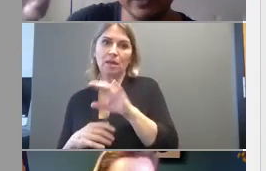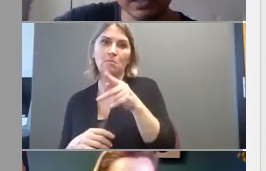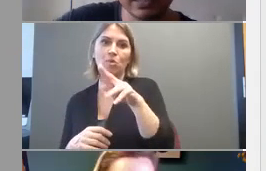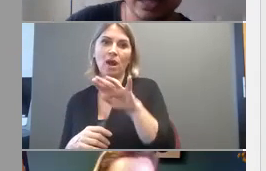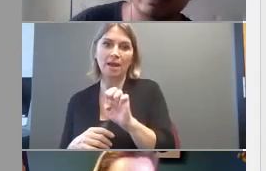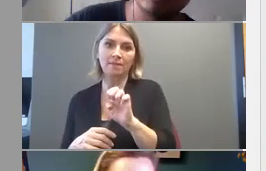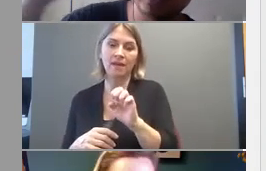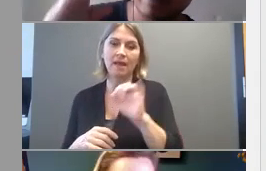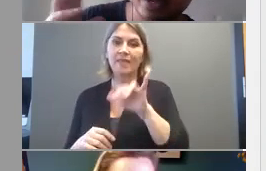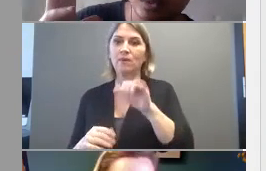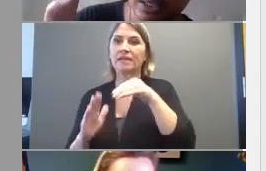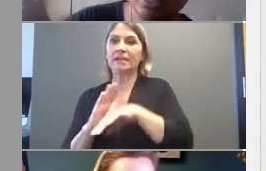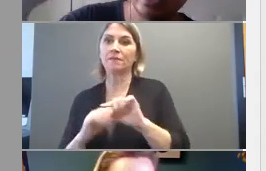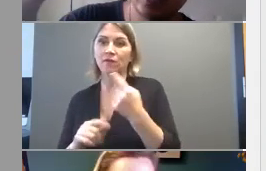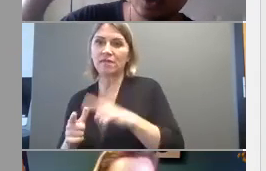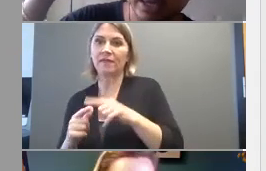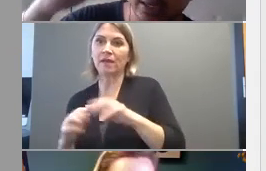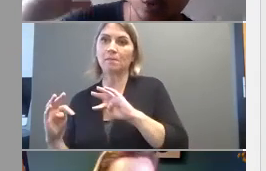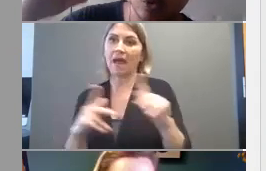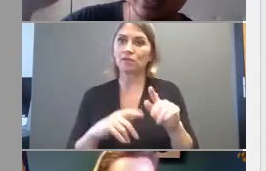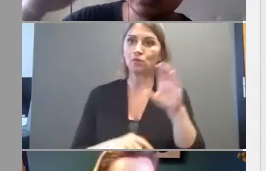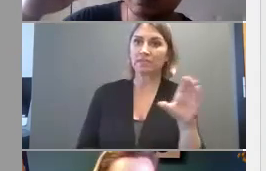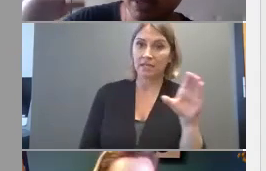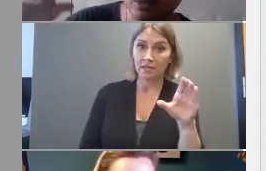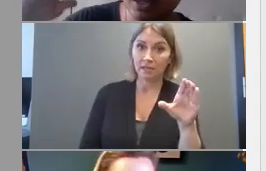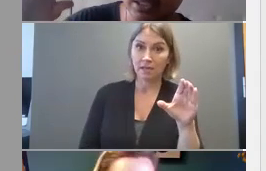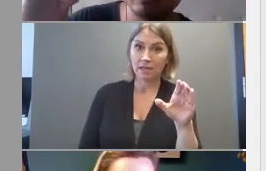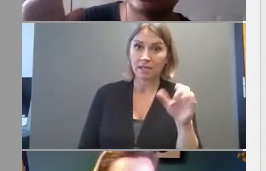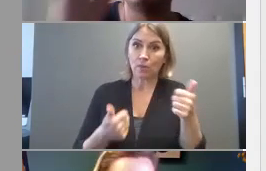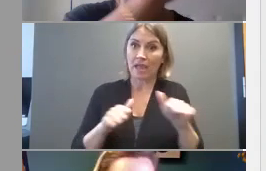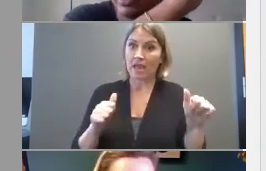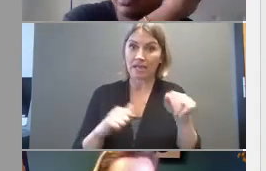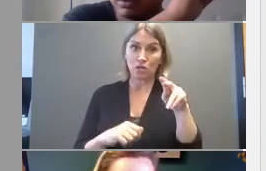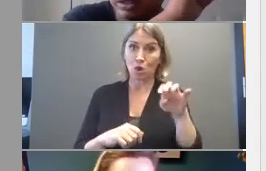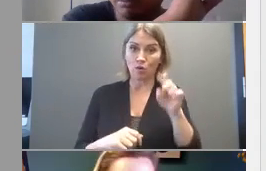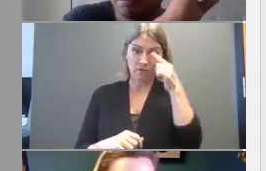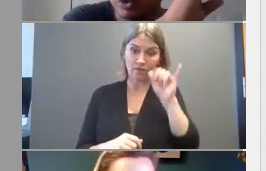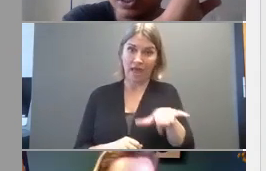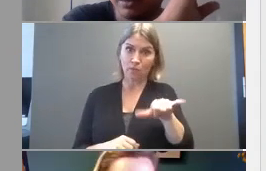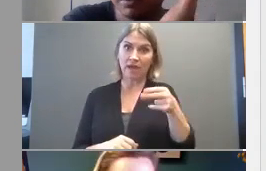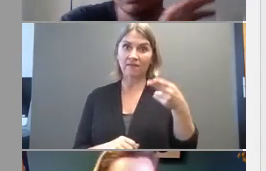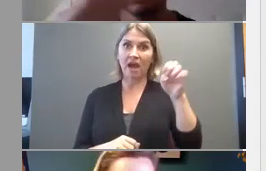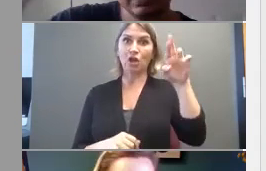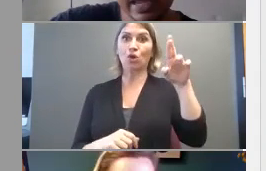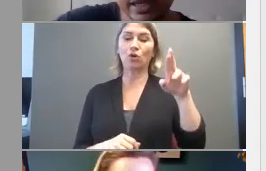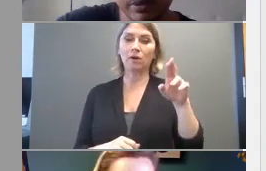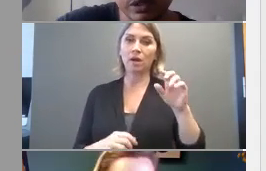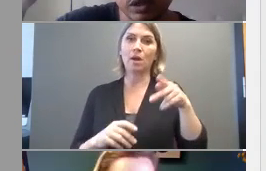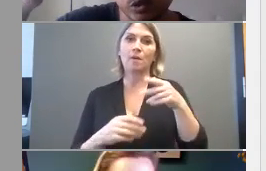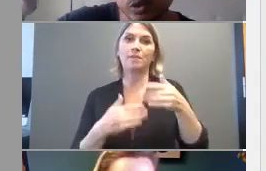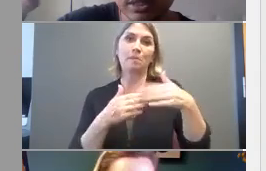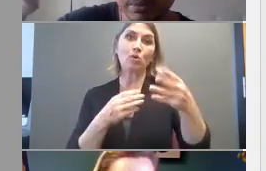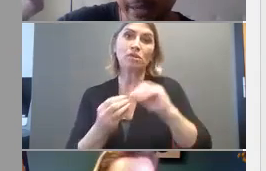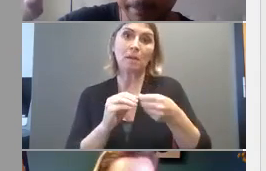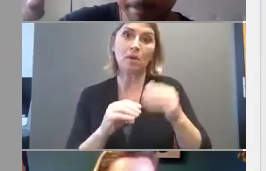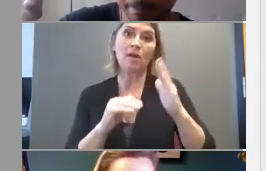dealt with first, and then we would come back to C. And so any node in this particular C would have a higher post number than that